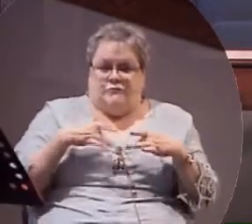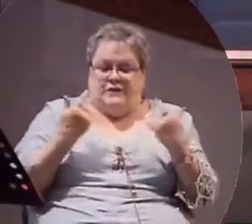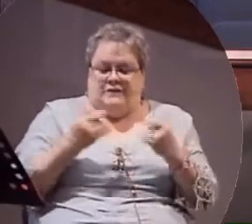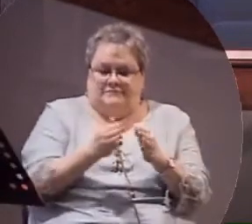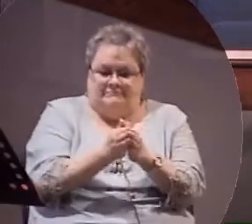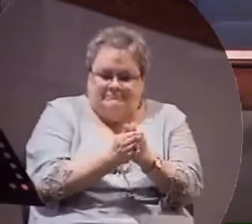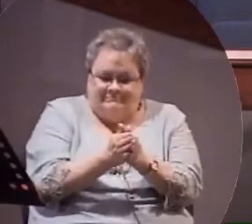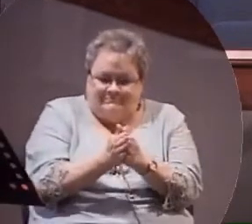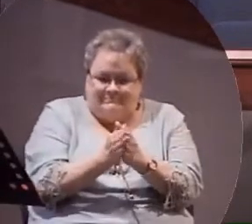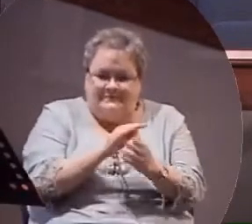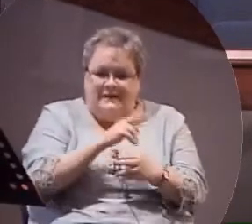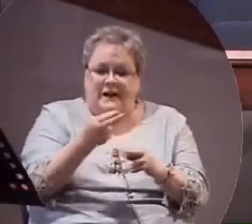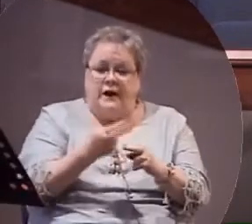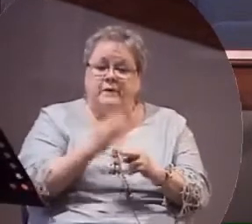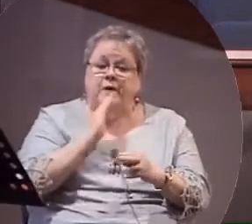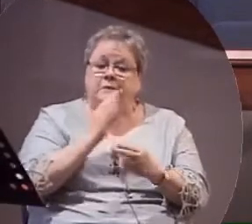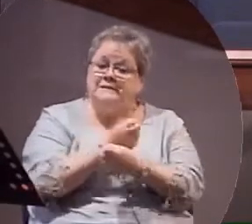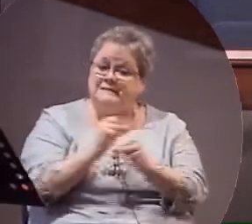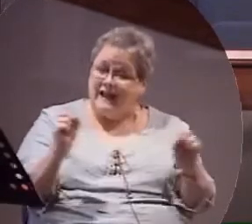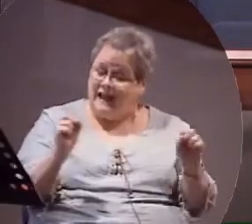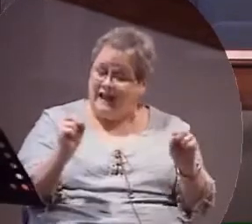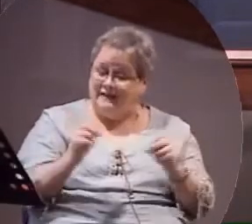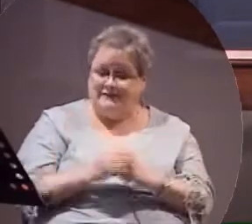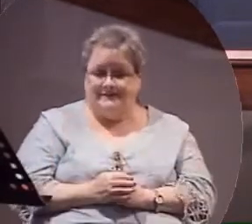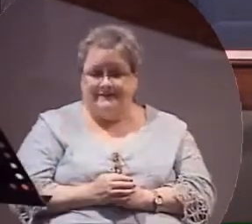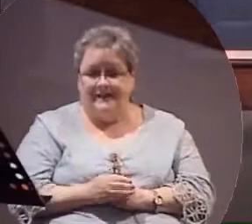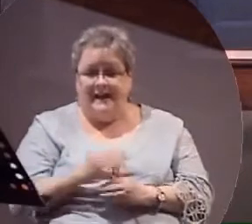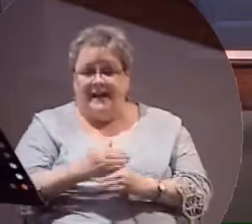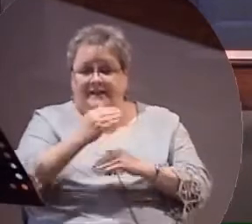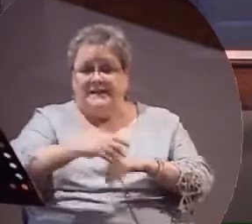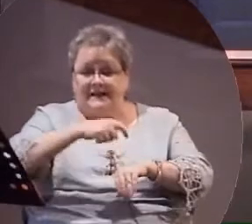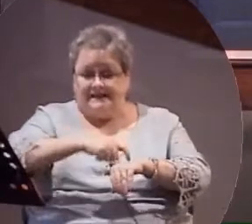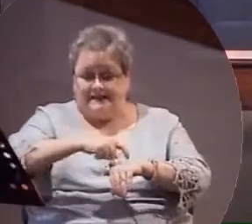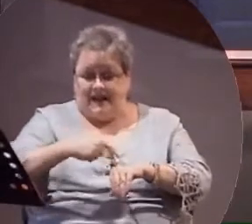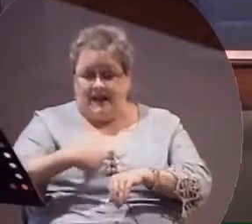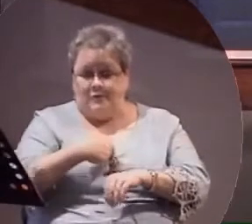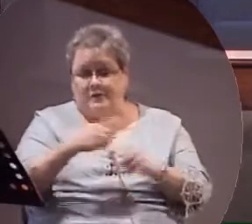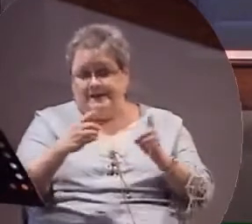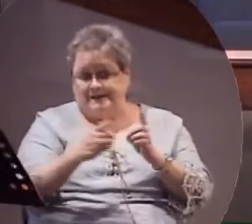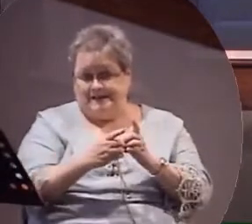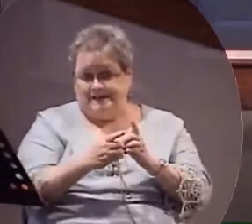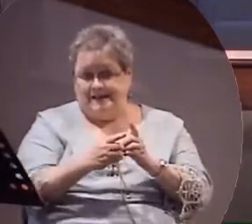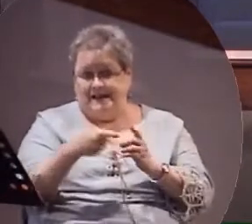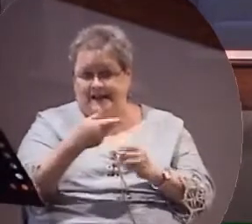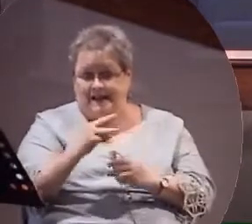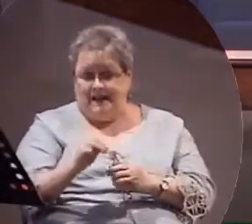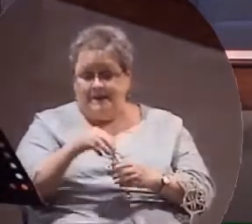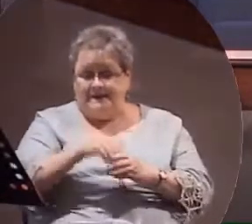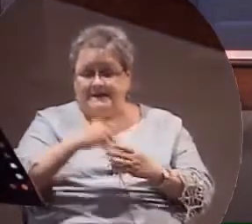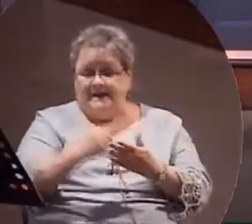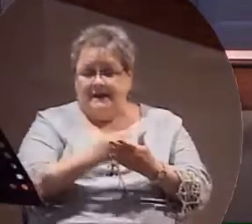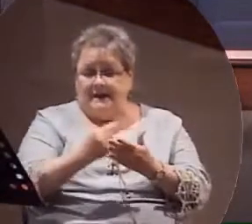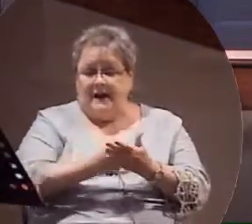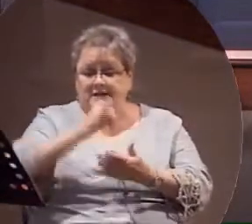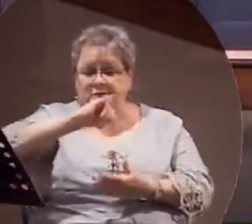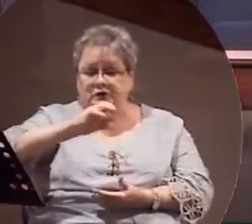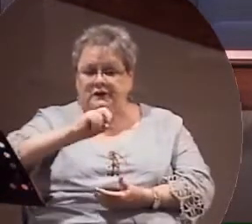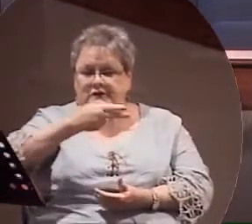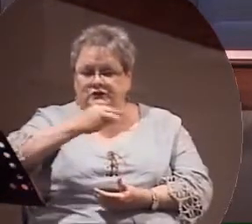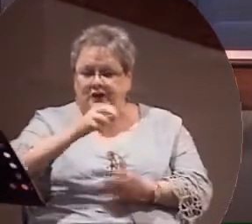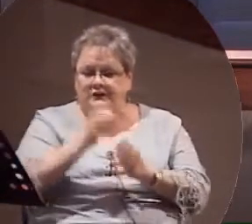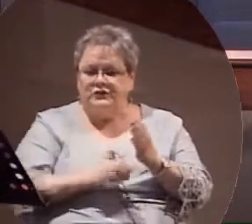about getting saved. You see, the next time we meet old brother Such, It's over the Gospel of John, chapter number 4,